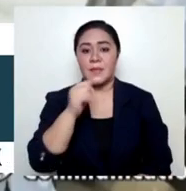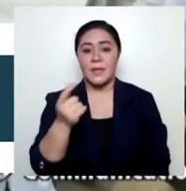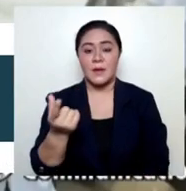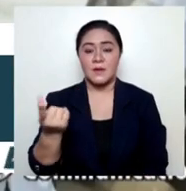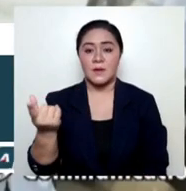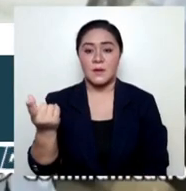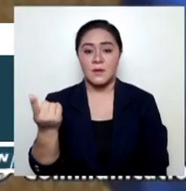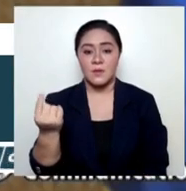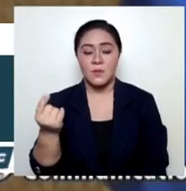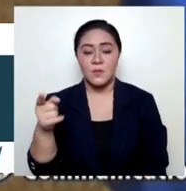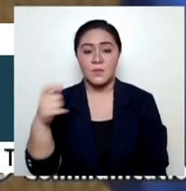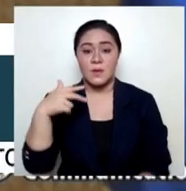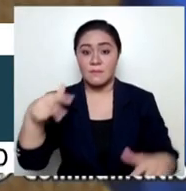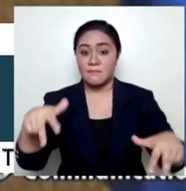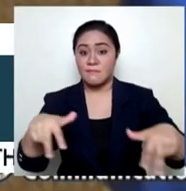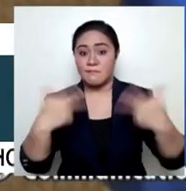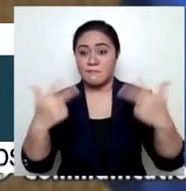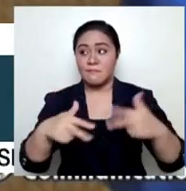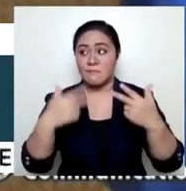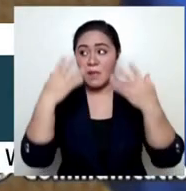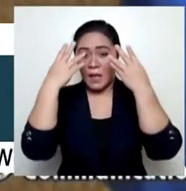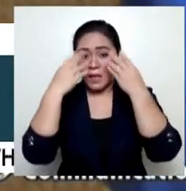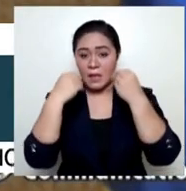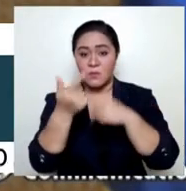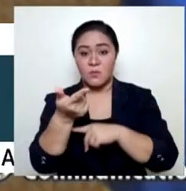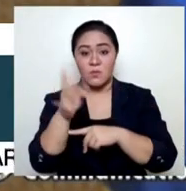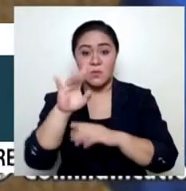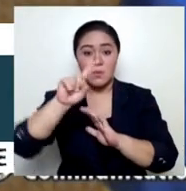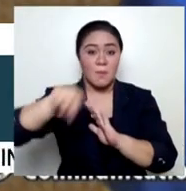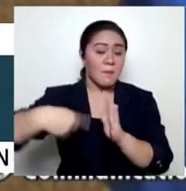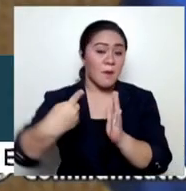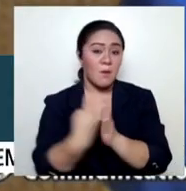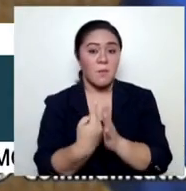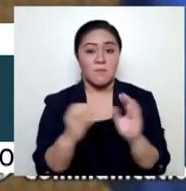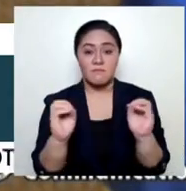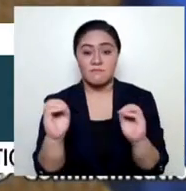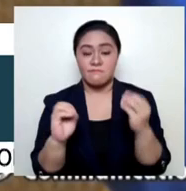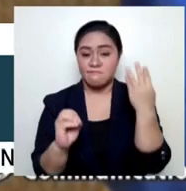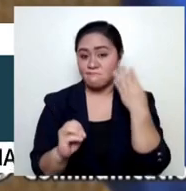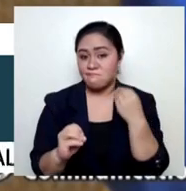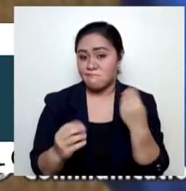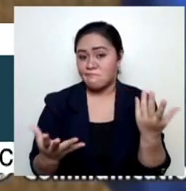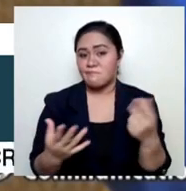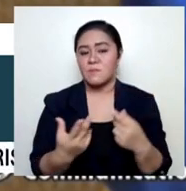24 hours. So, isabong will end